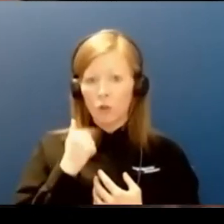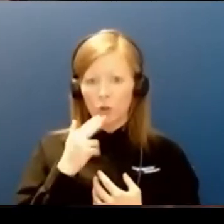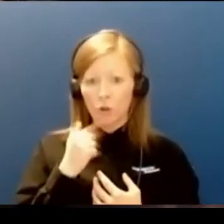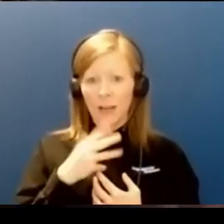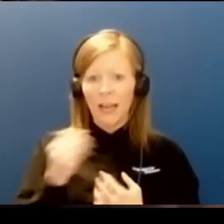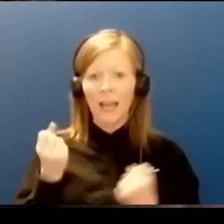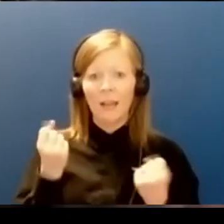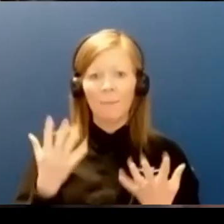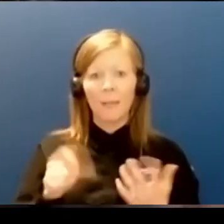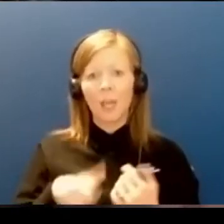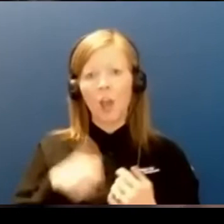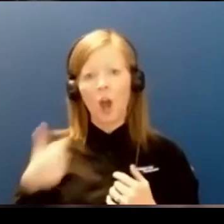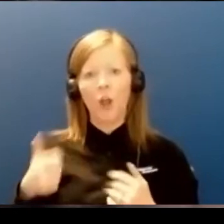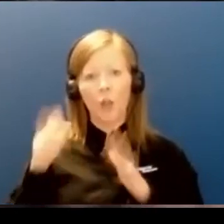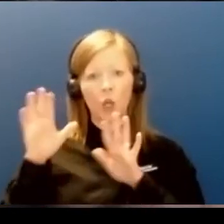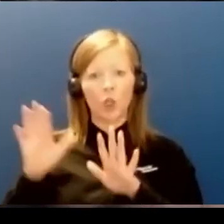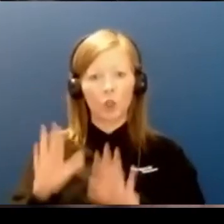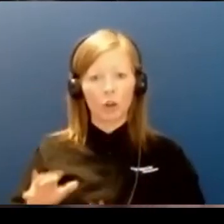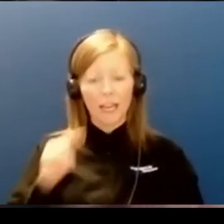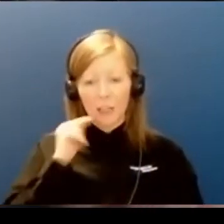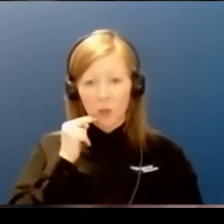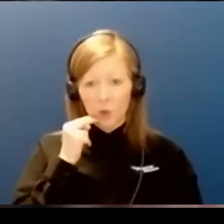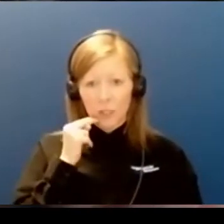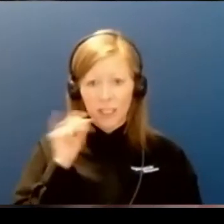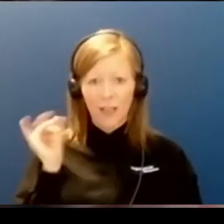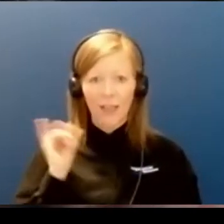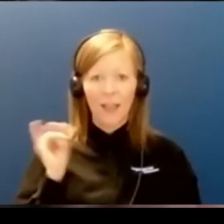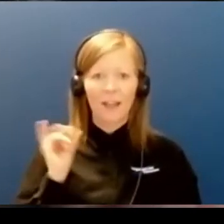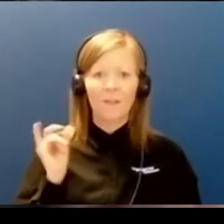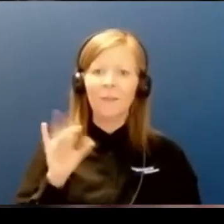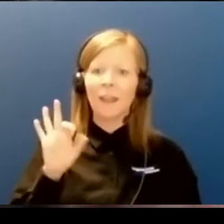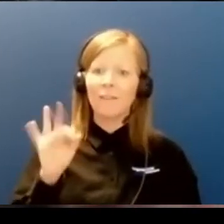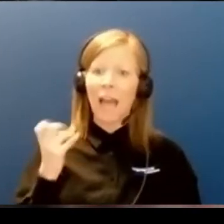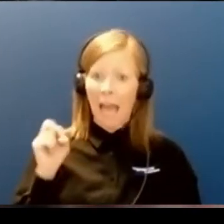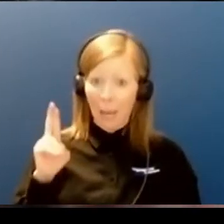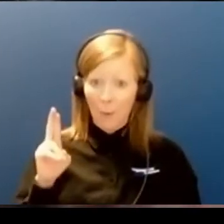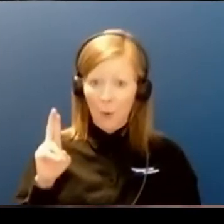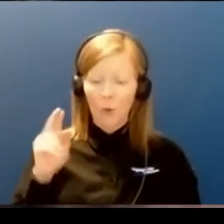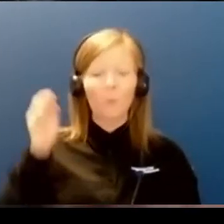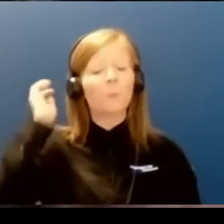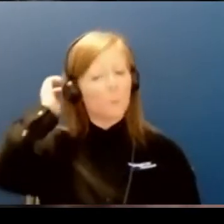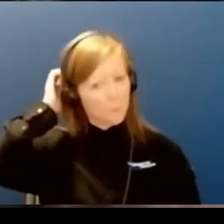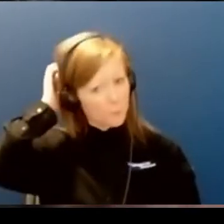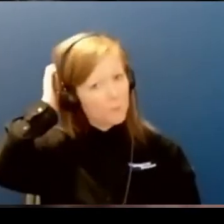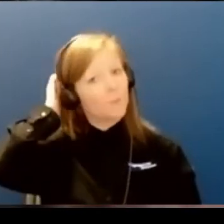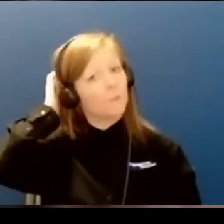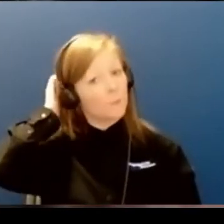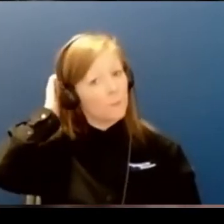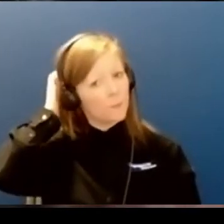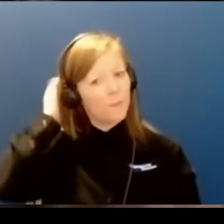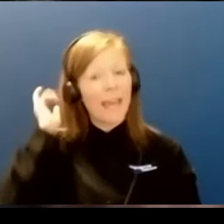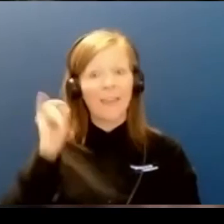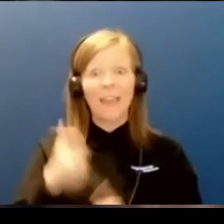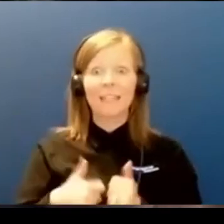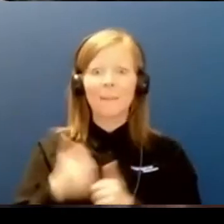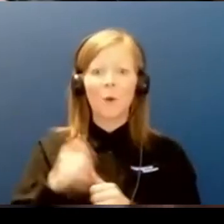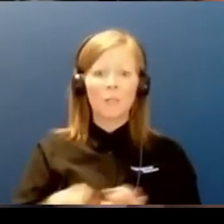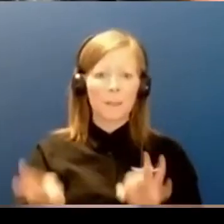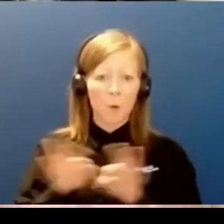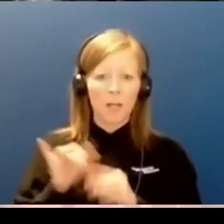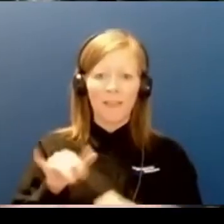lot of other great nutrients as well, including fiber, which is most important at that age group as